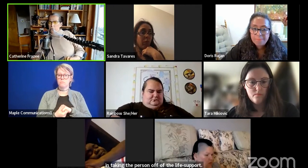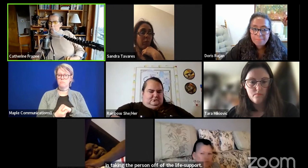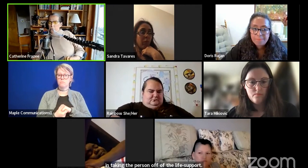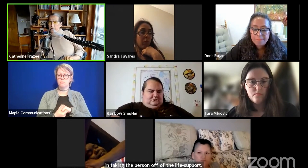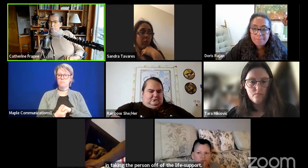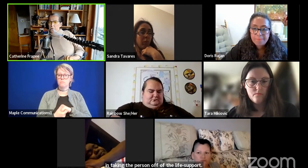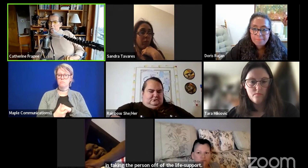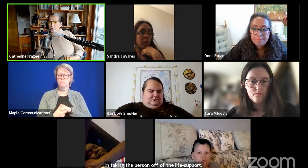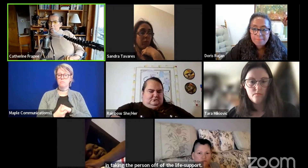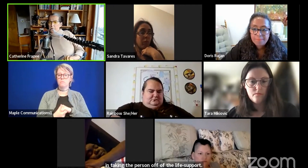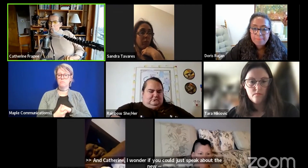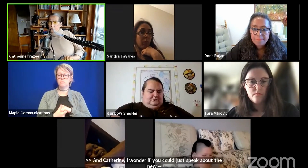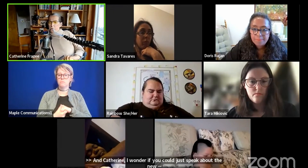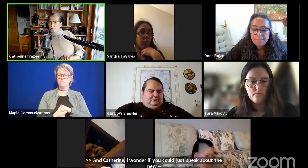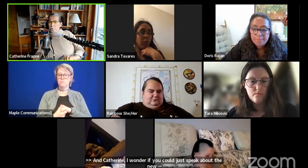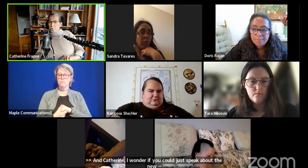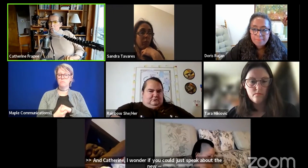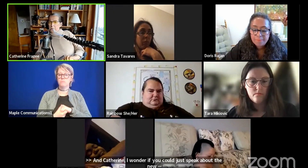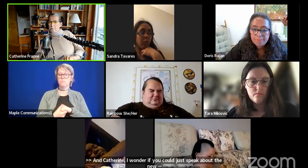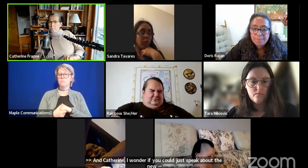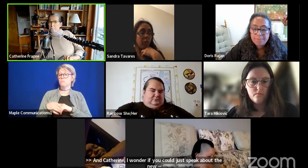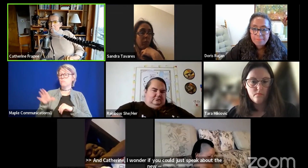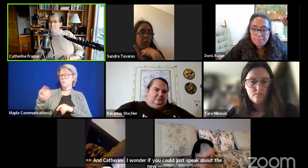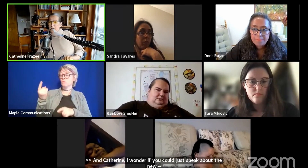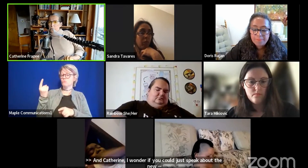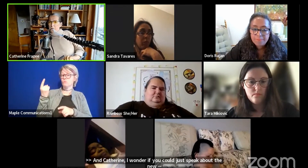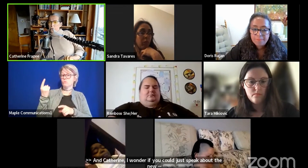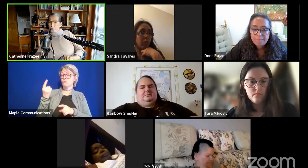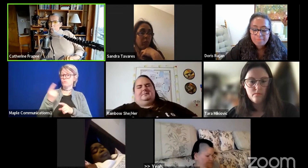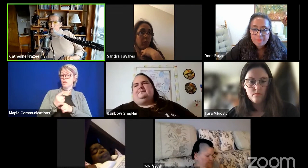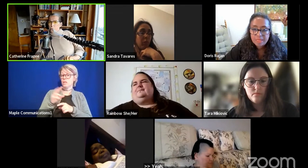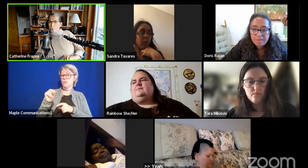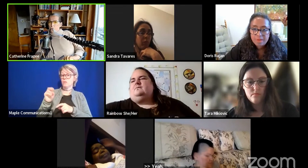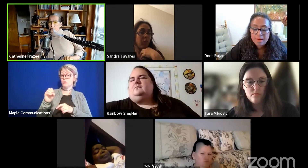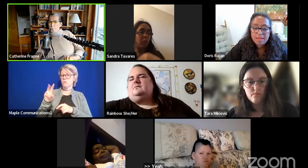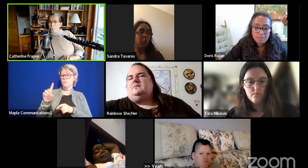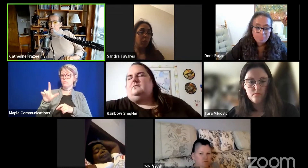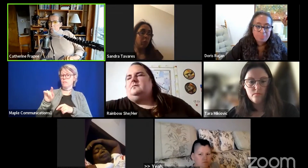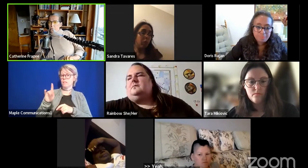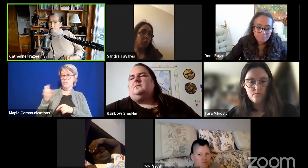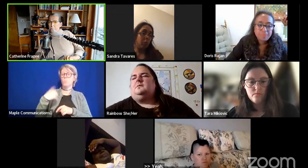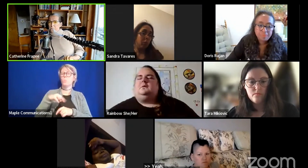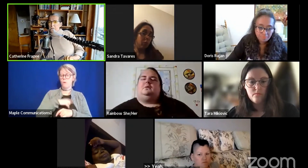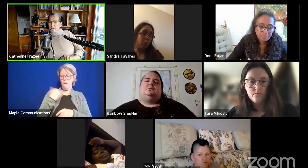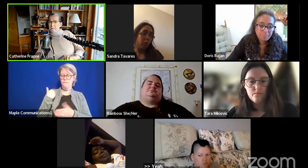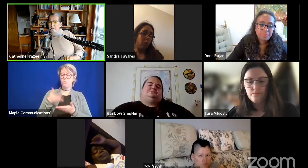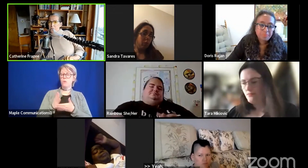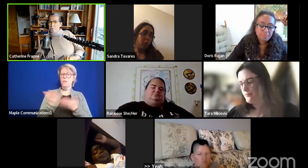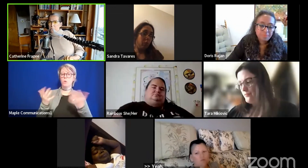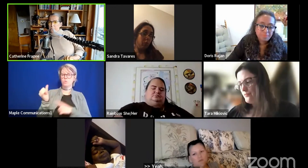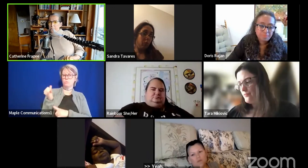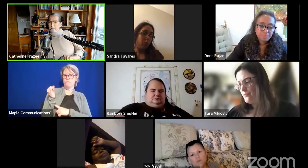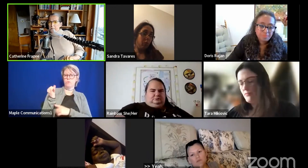you're absolutely right, Novelette. We all have the right to refuse treatment at